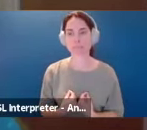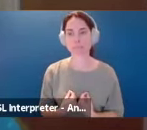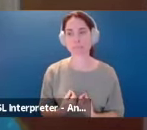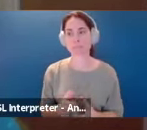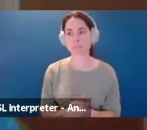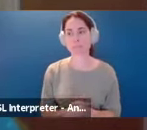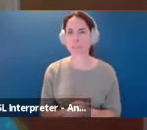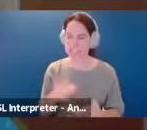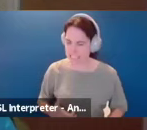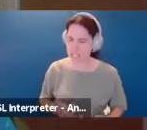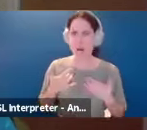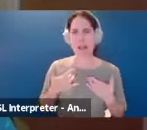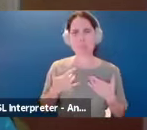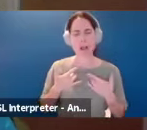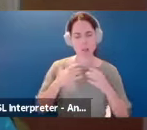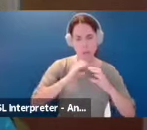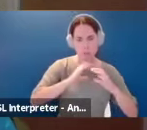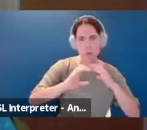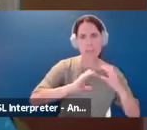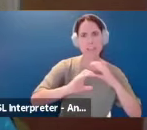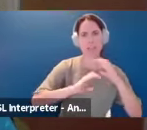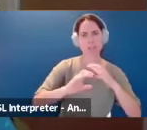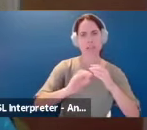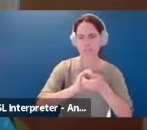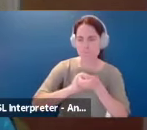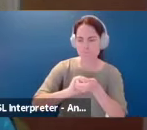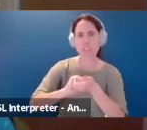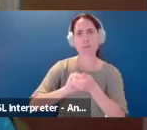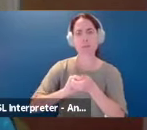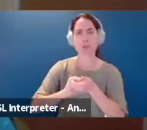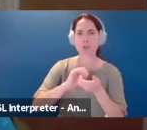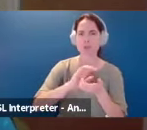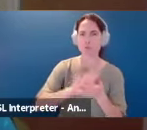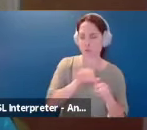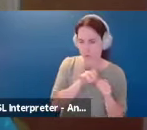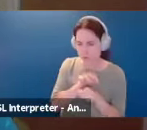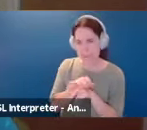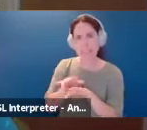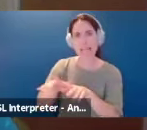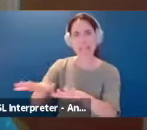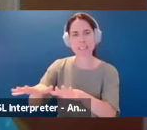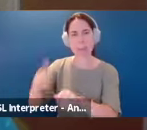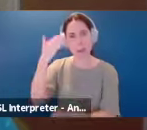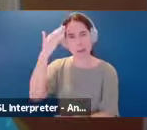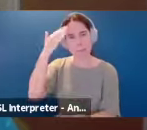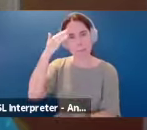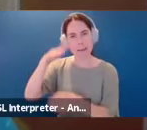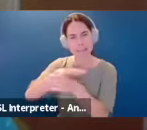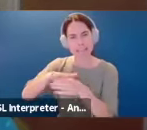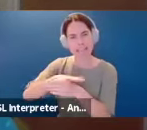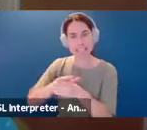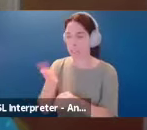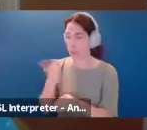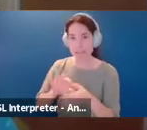and friendship to transcend differences and transform mental states and has been engaged with an